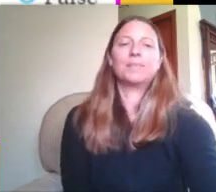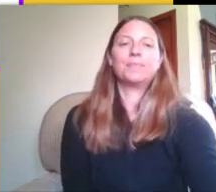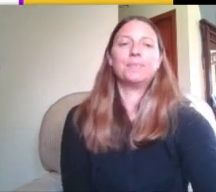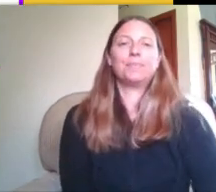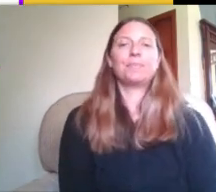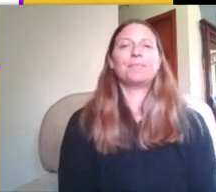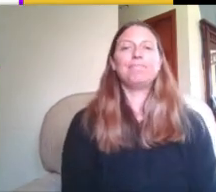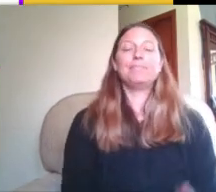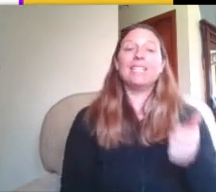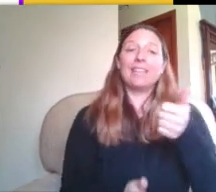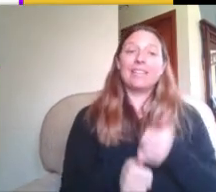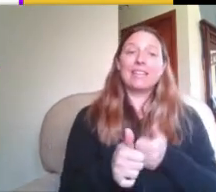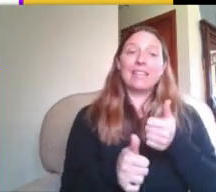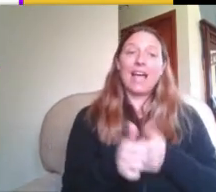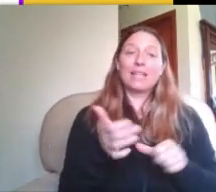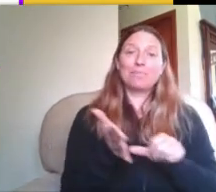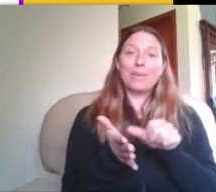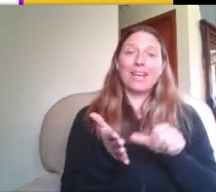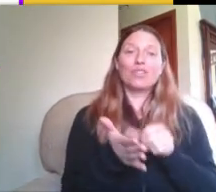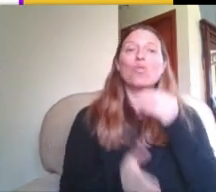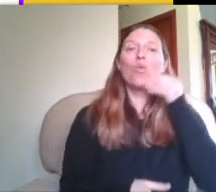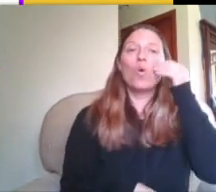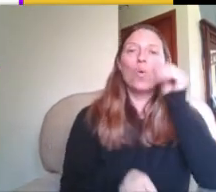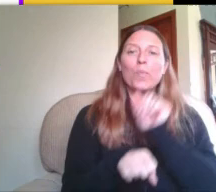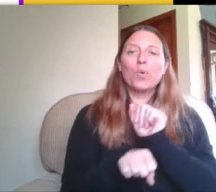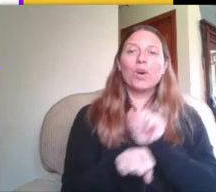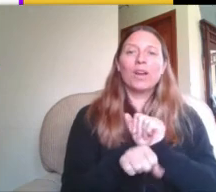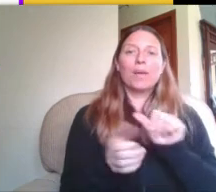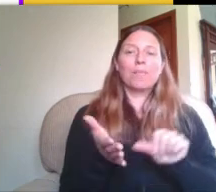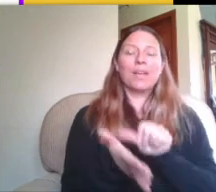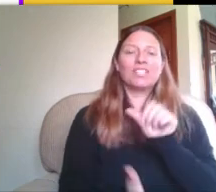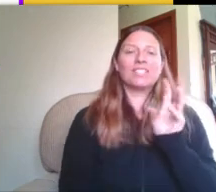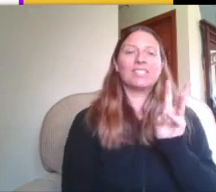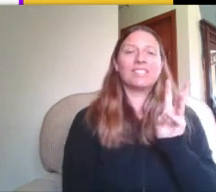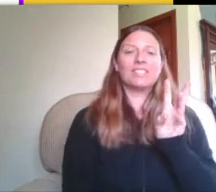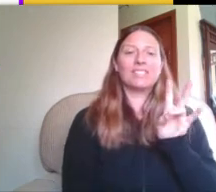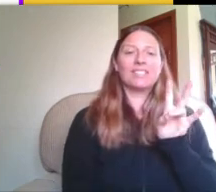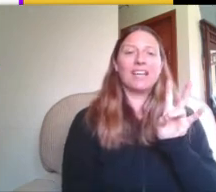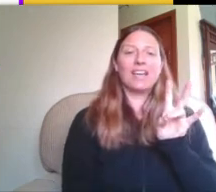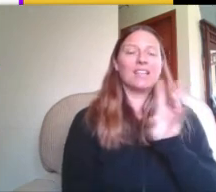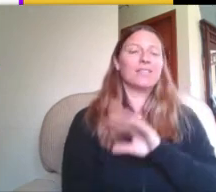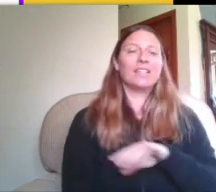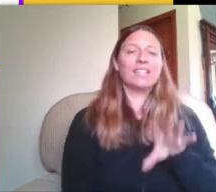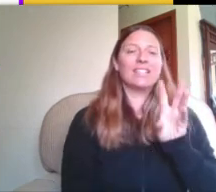and 680, evens only. Good luck.